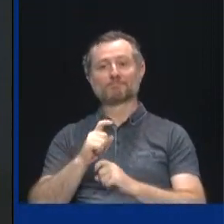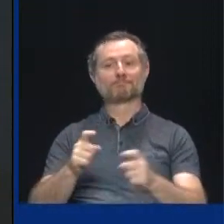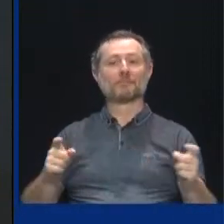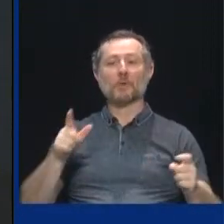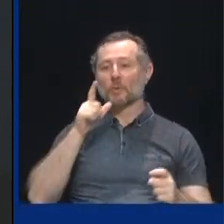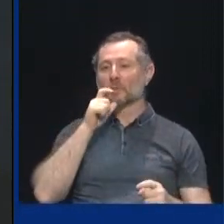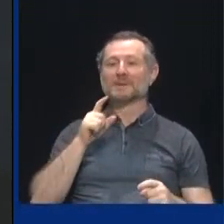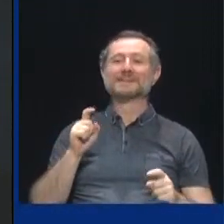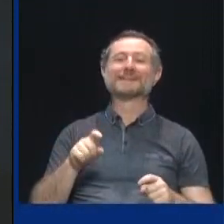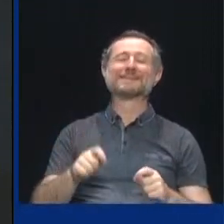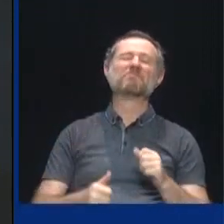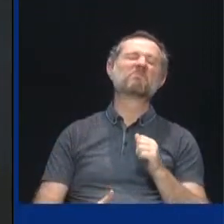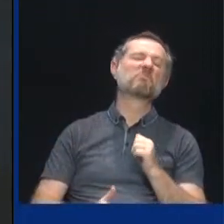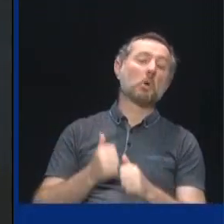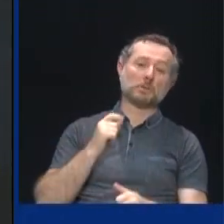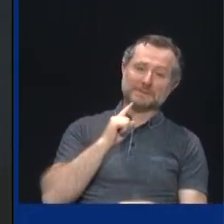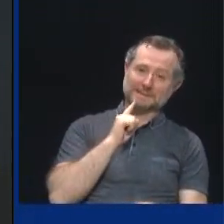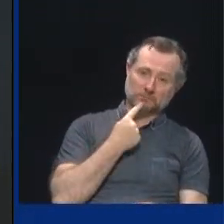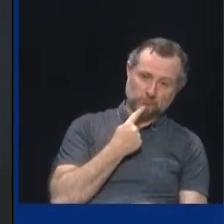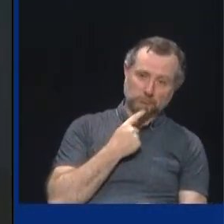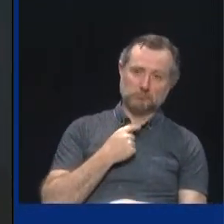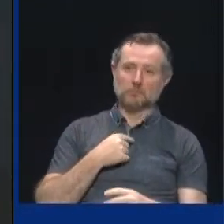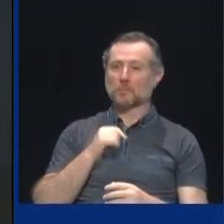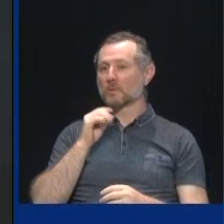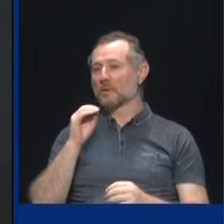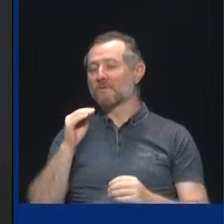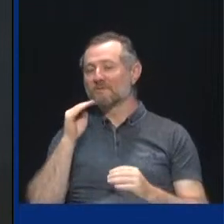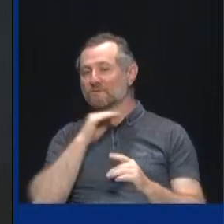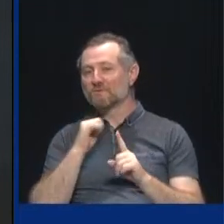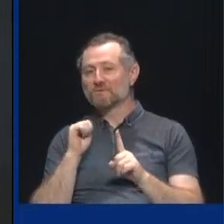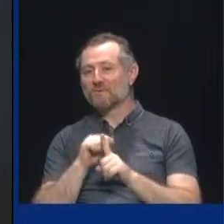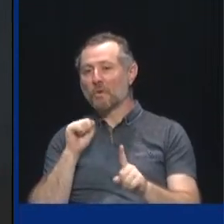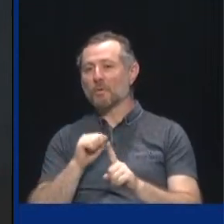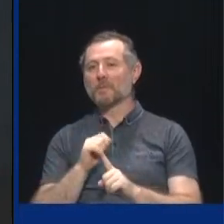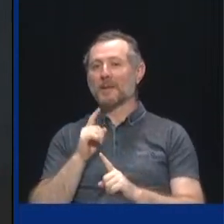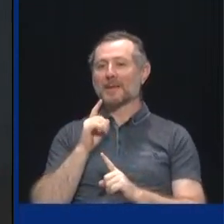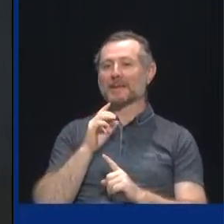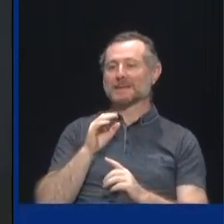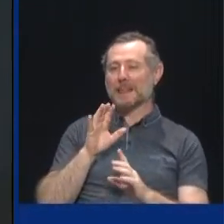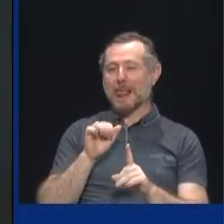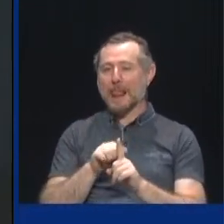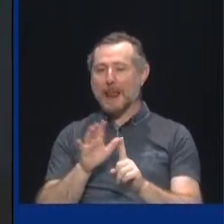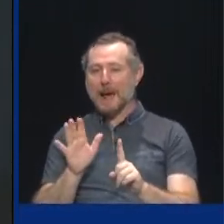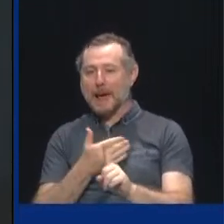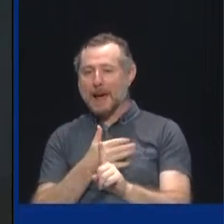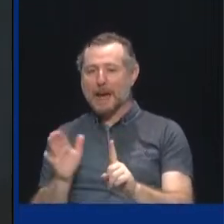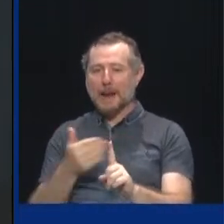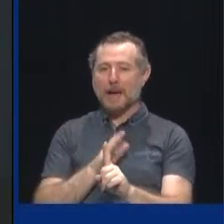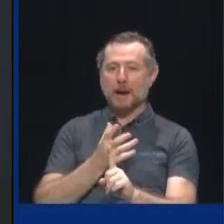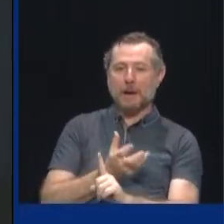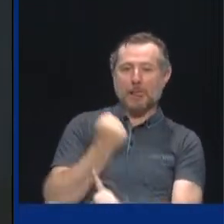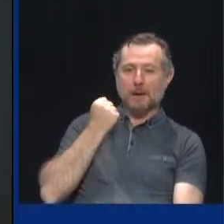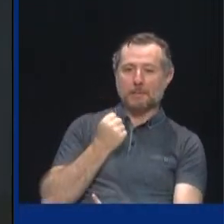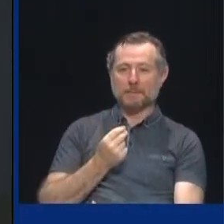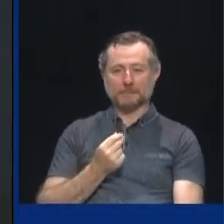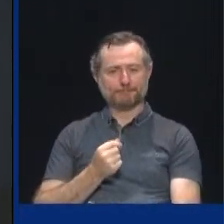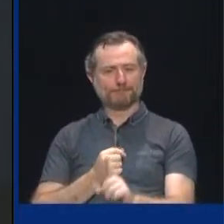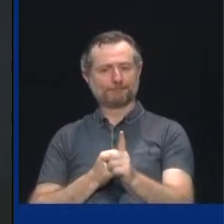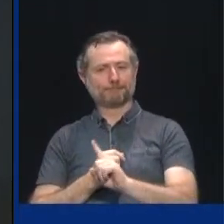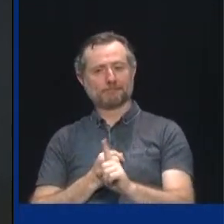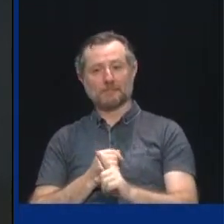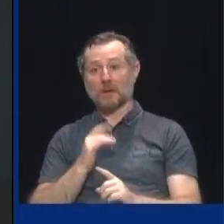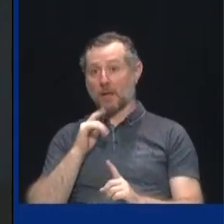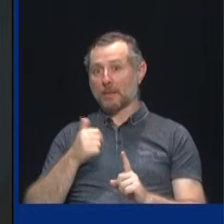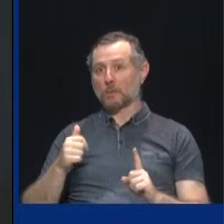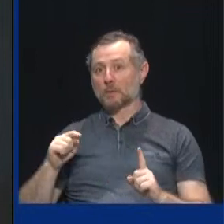need it most, and there's no fraud and there's no scam. Otherwise, I'll get a question.